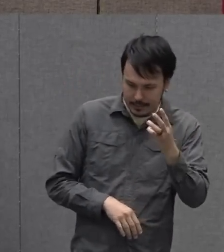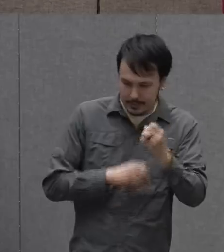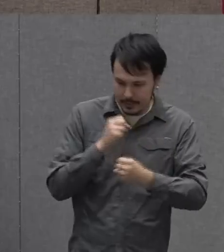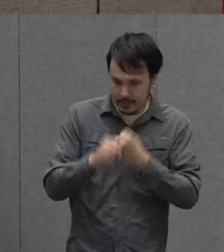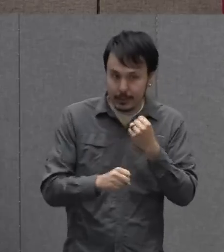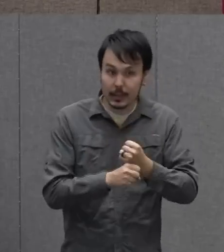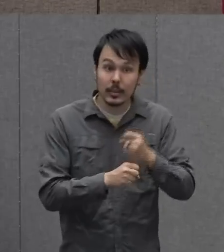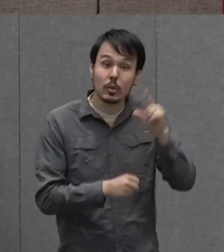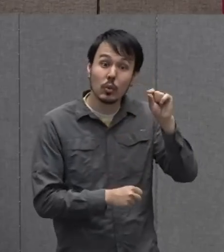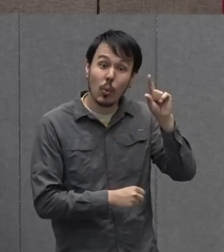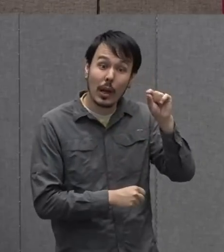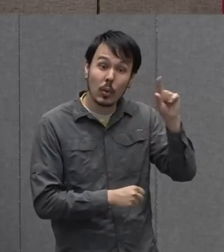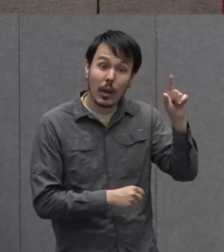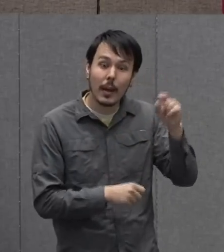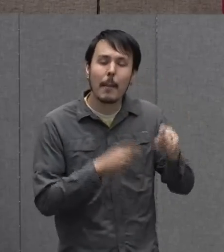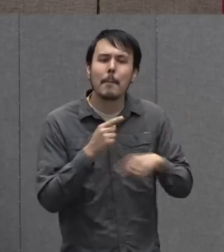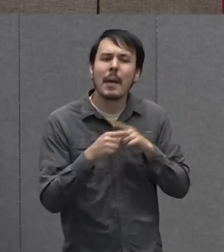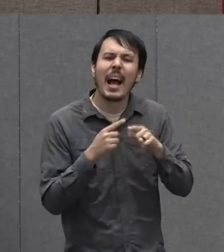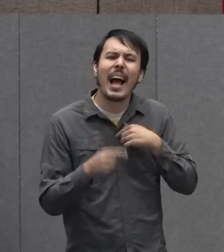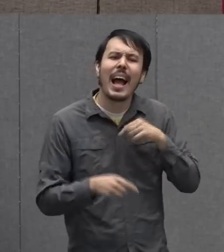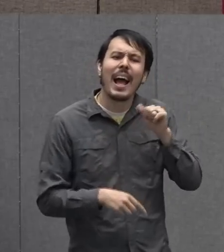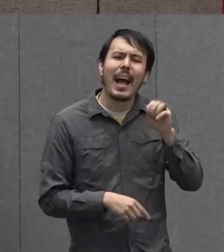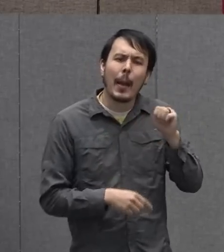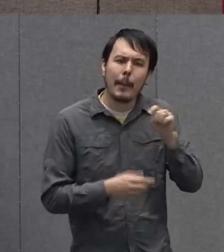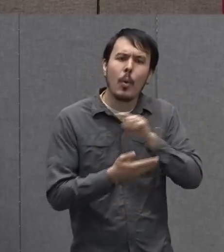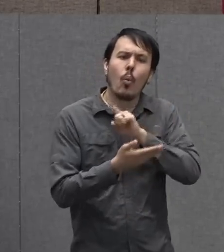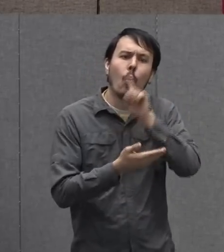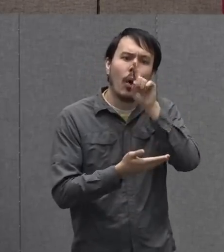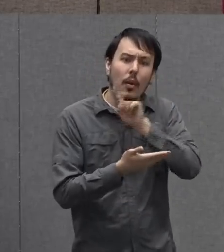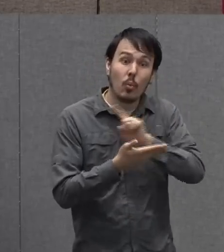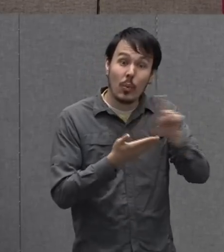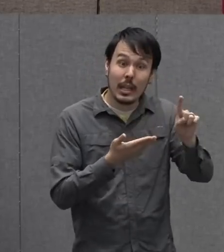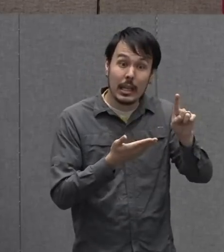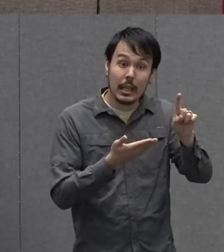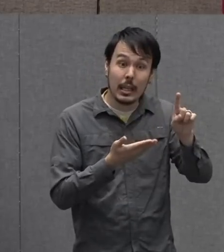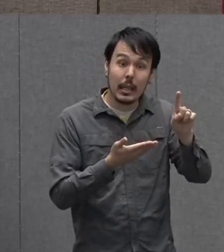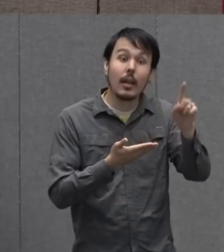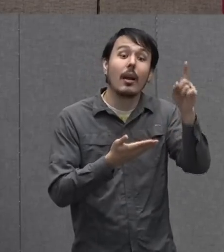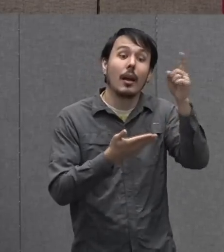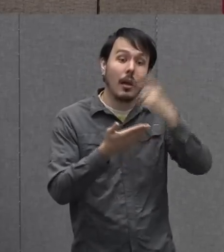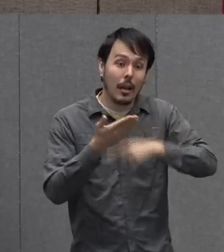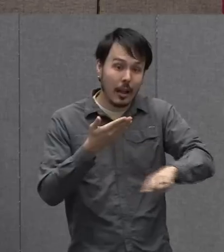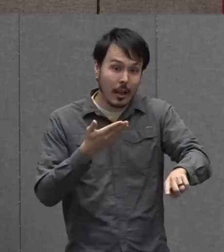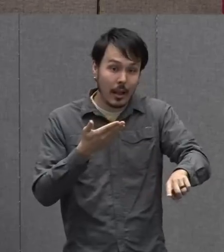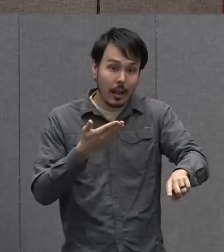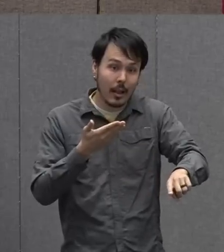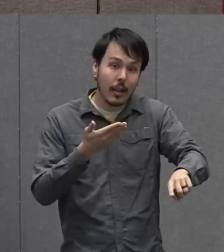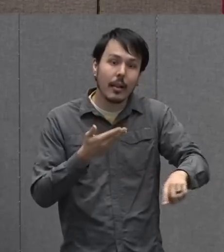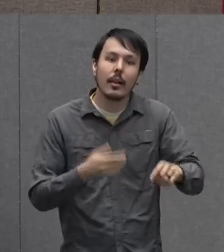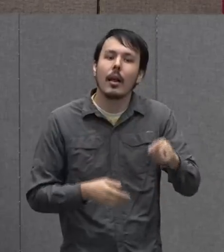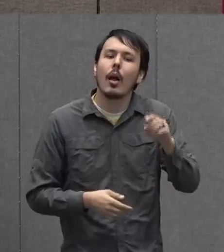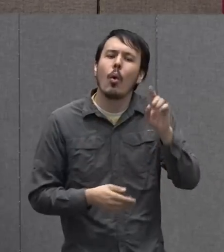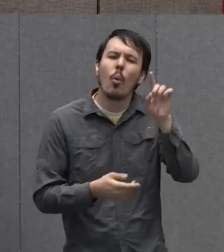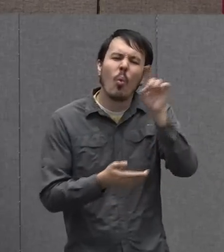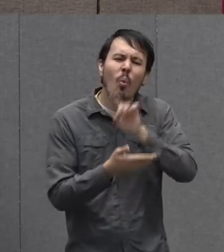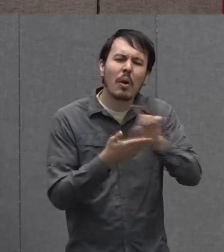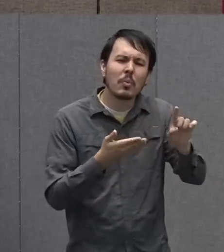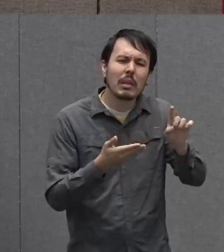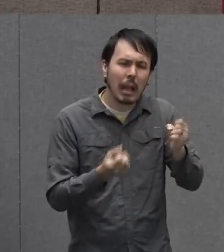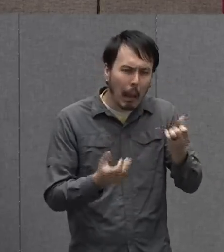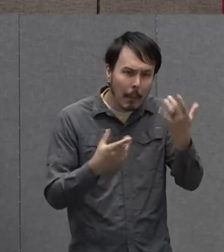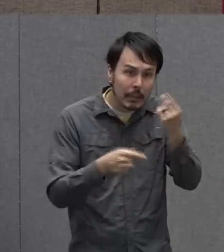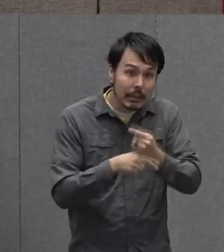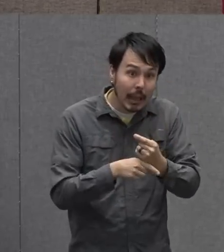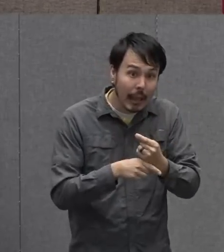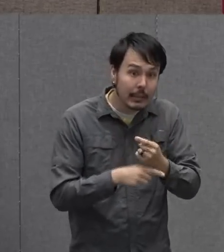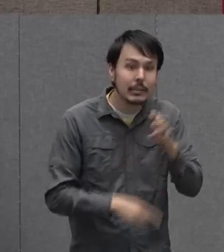2020, but it says I am 1 week after. A week is 7 days. I can also